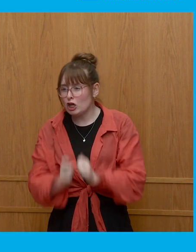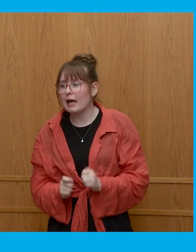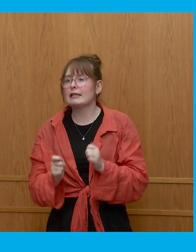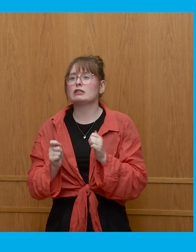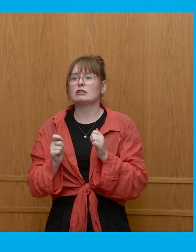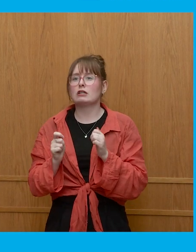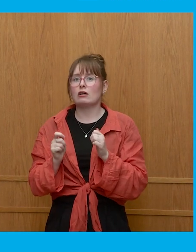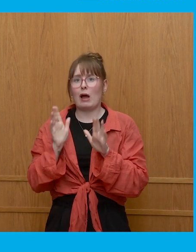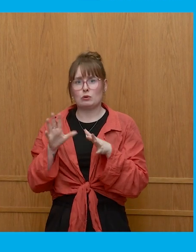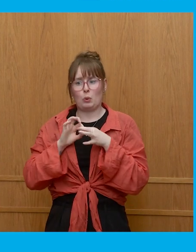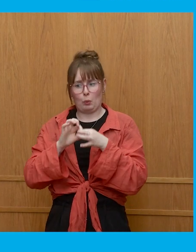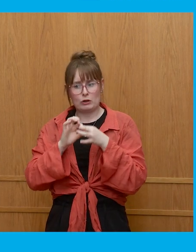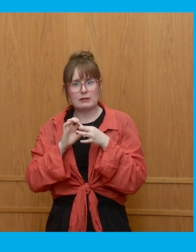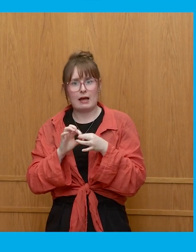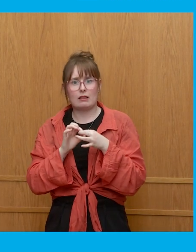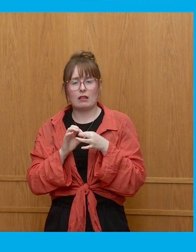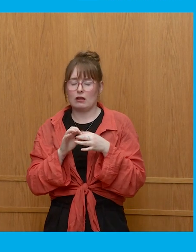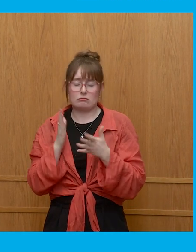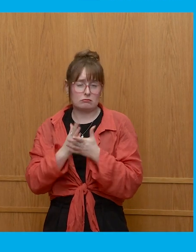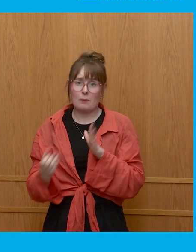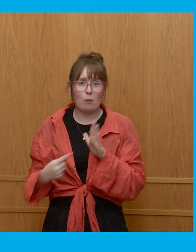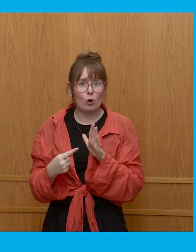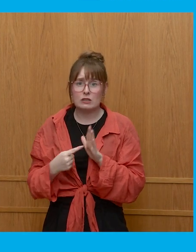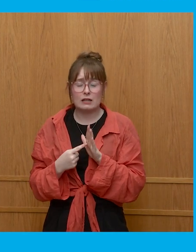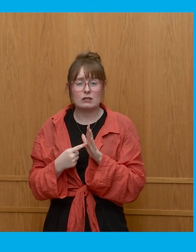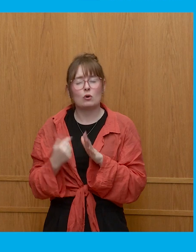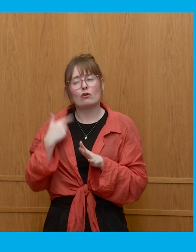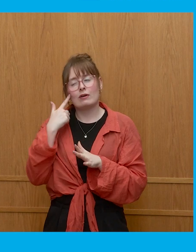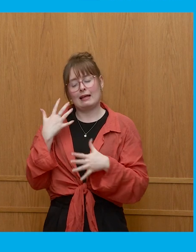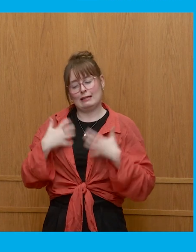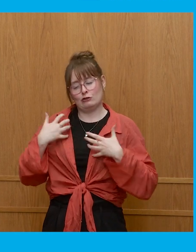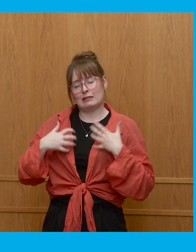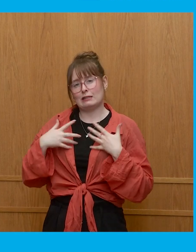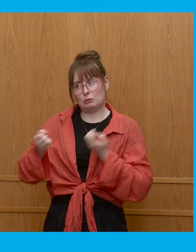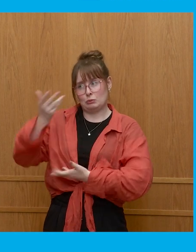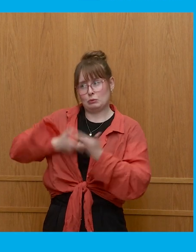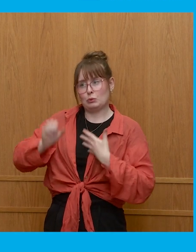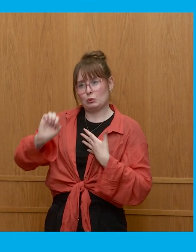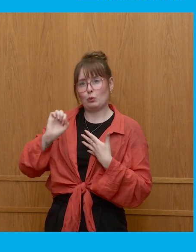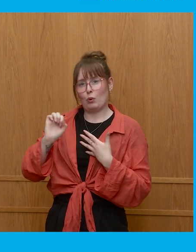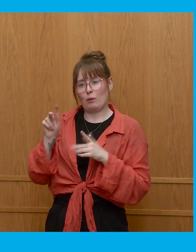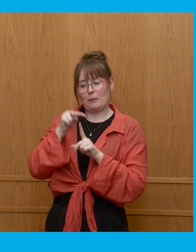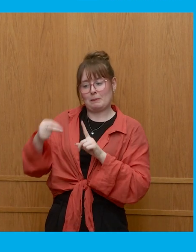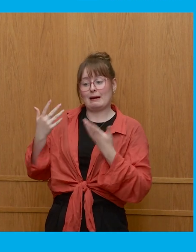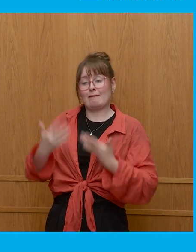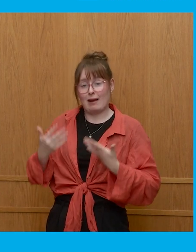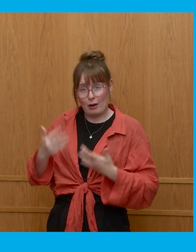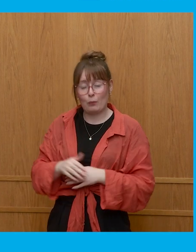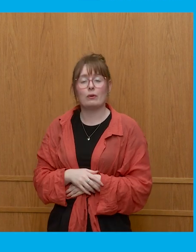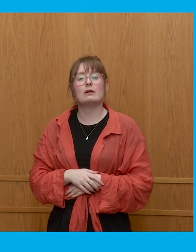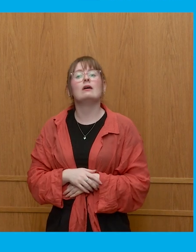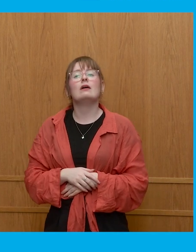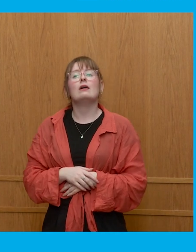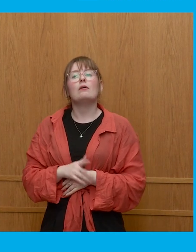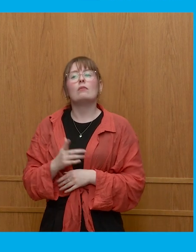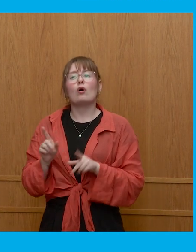it out together was so fundamental. So it's interesting to hear that now, or more recognised. And it's